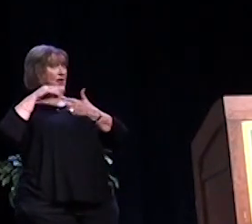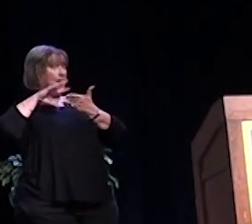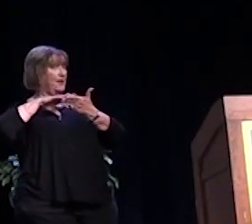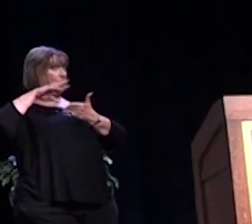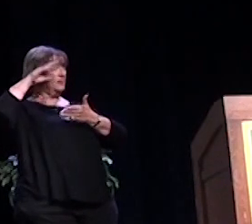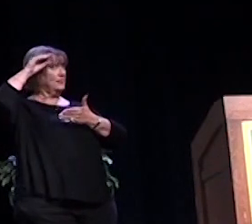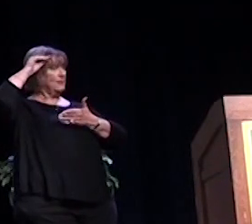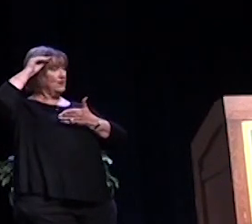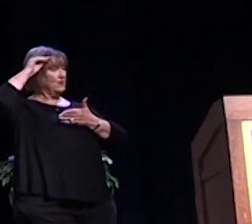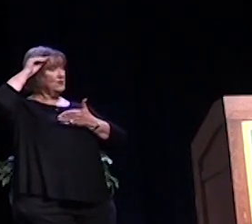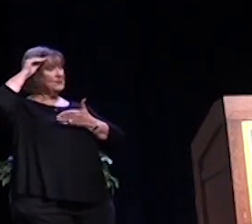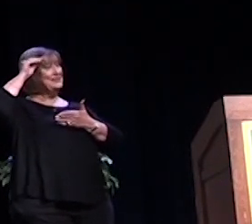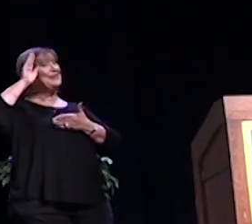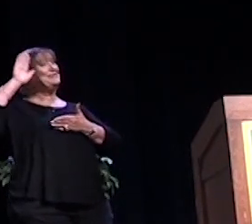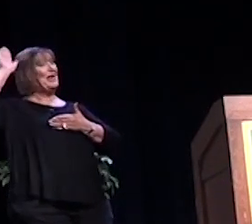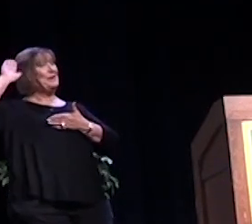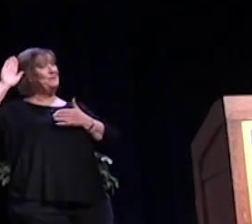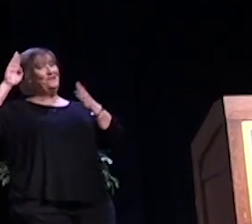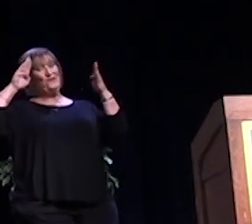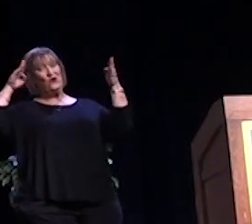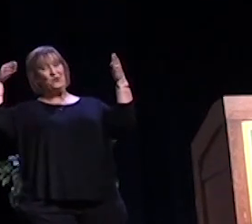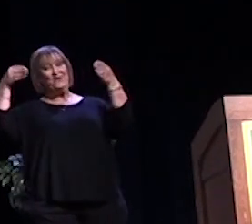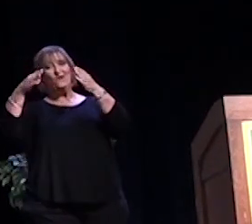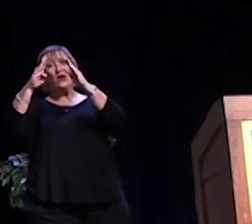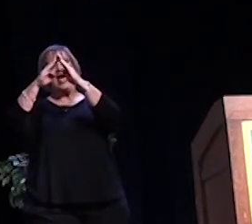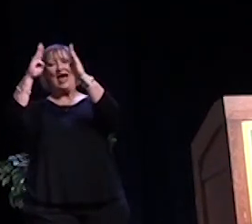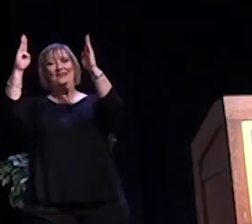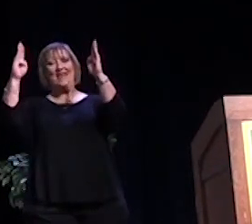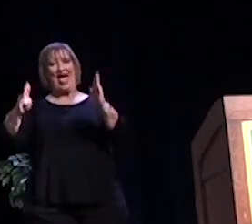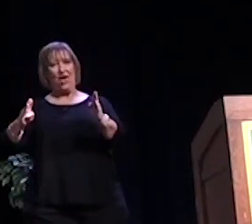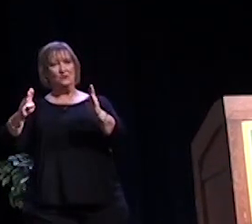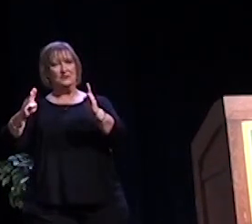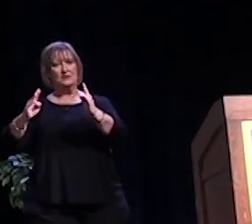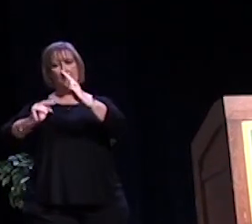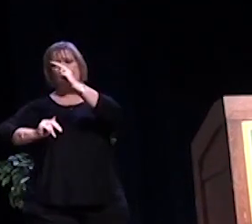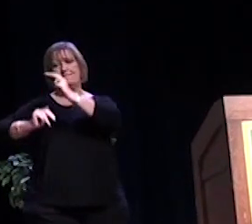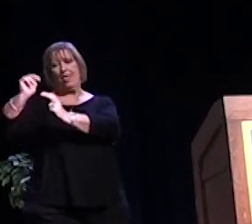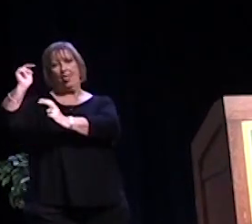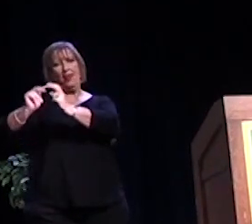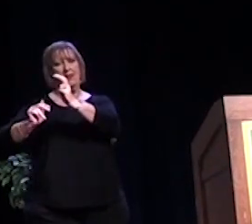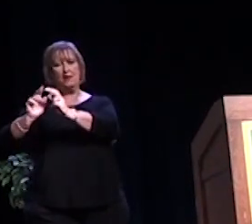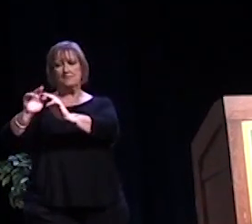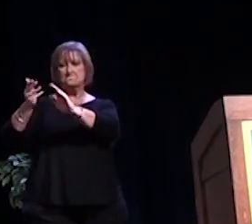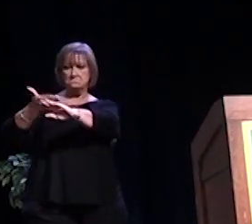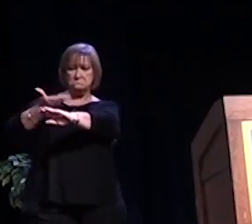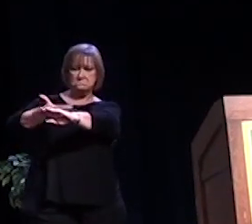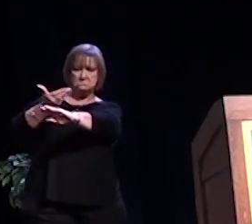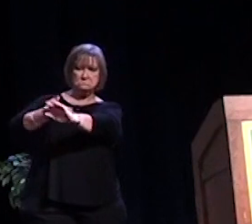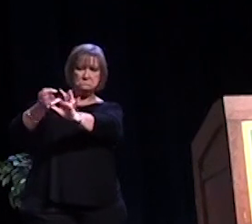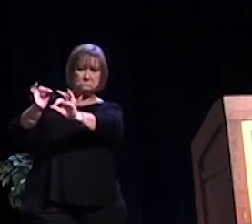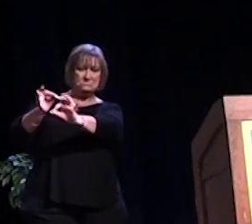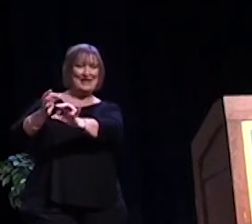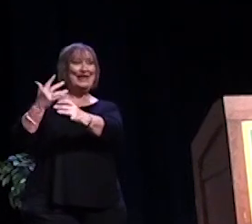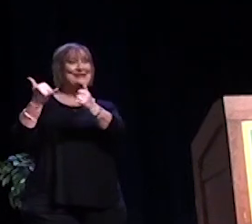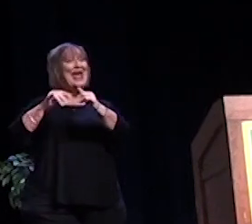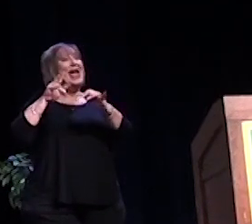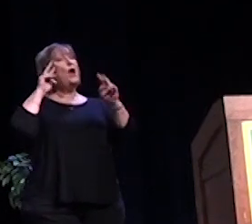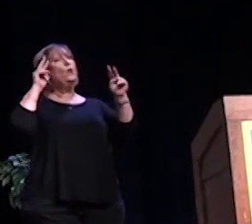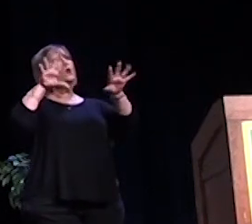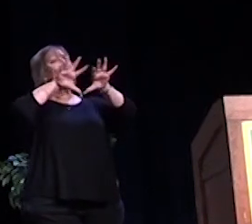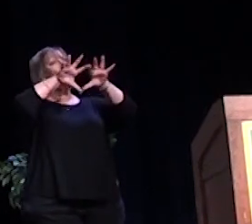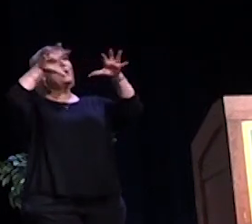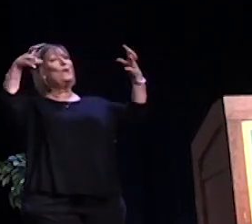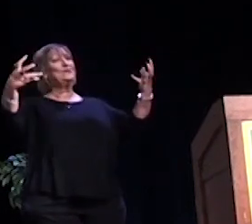little bit more focused on the home itself. Let's get it in good shape. Let's hand it over. Now we're looking a little bit more holistically at that